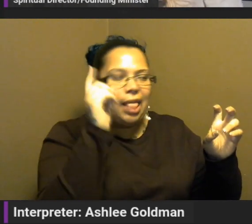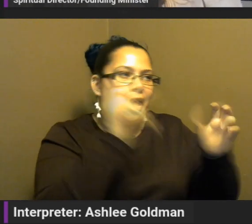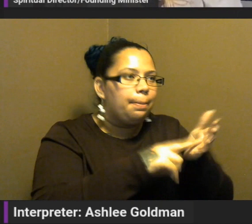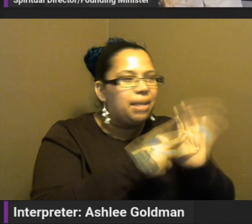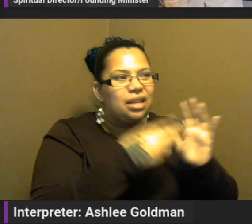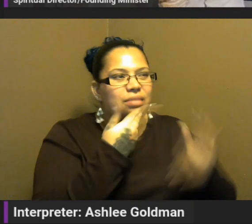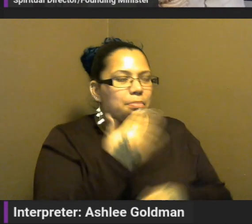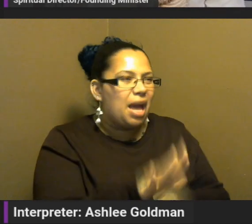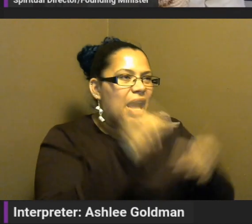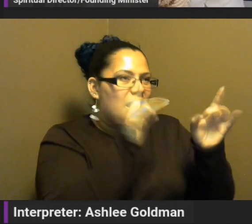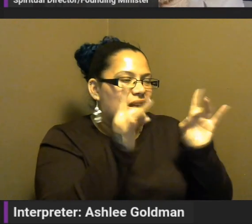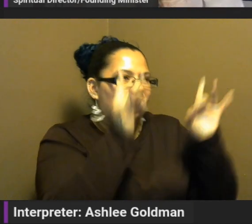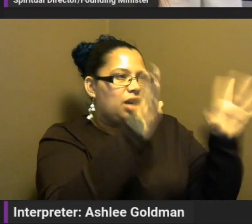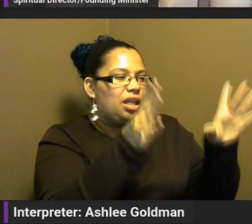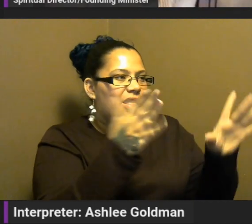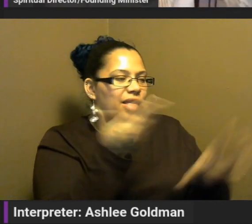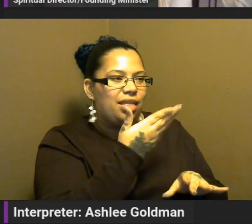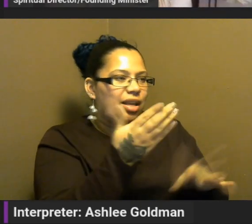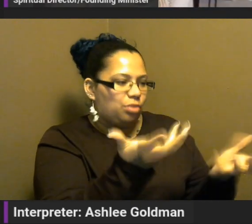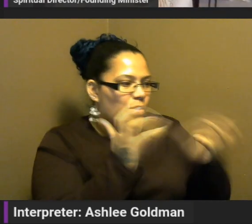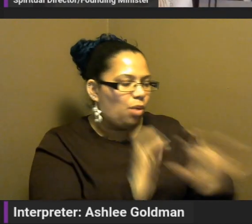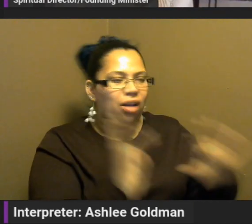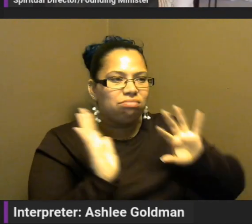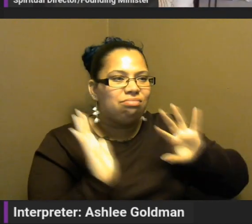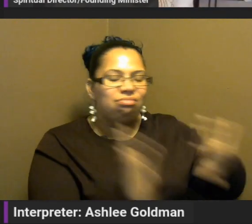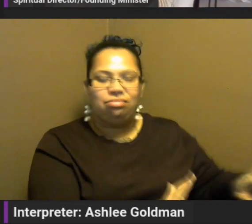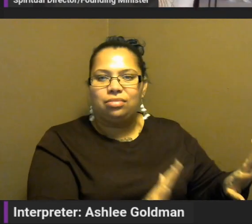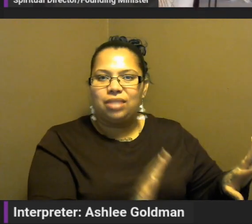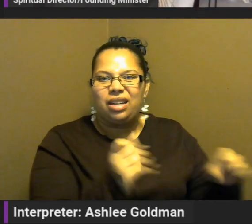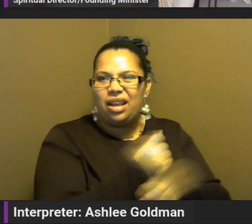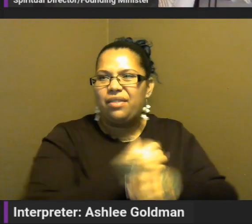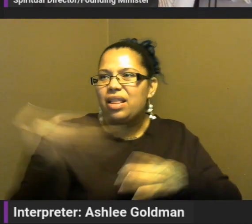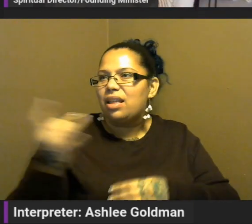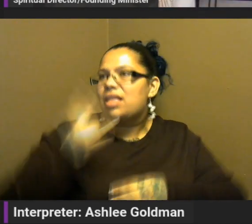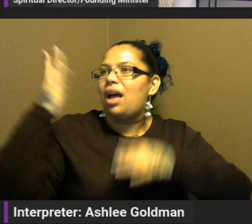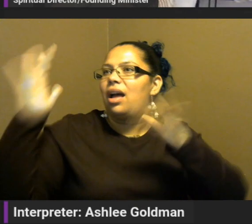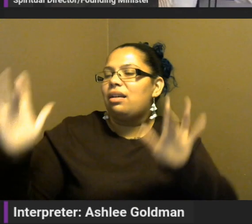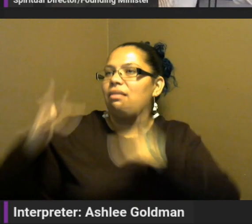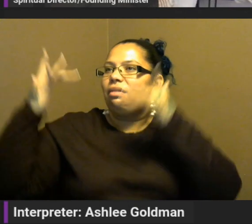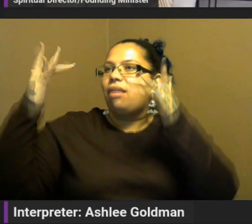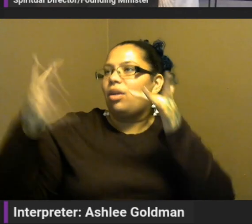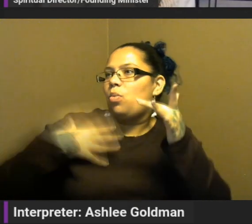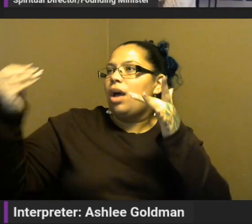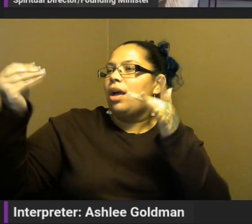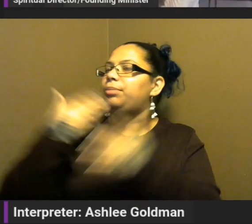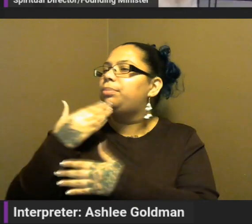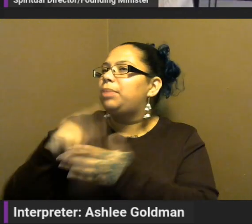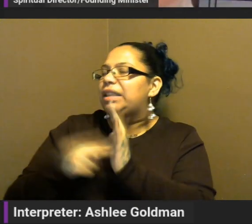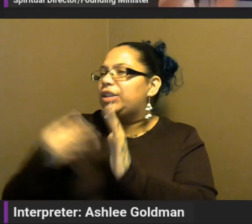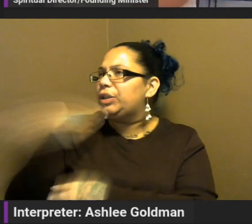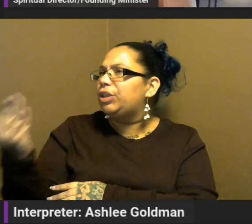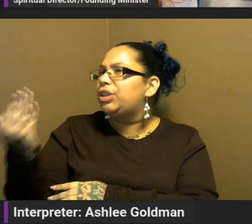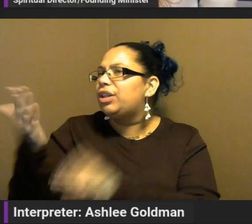bad, the stuff we should avoid, and all that is light and white and bright, the good, the things we